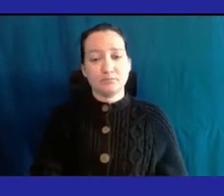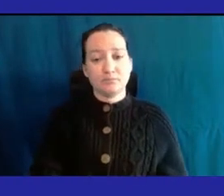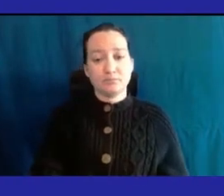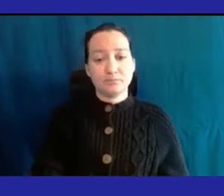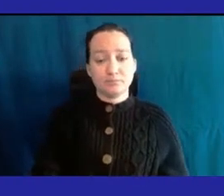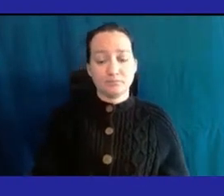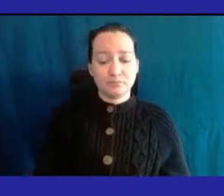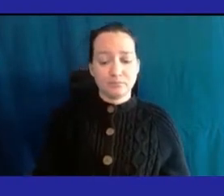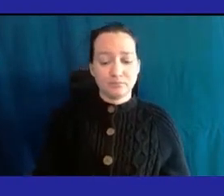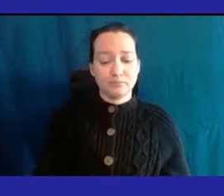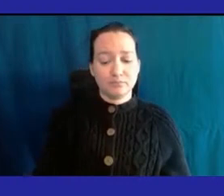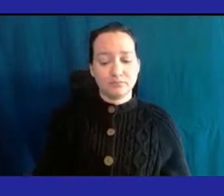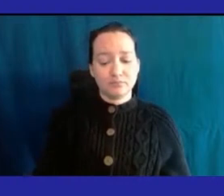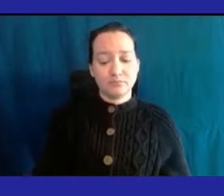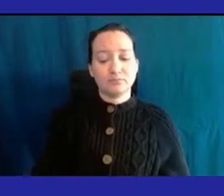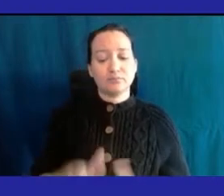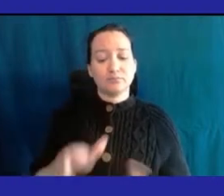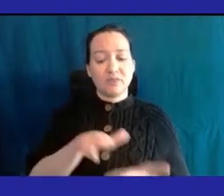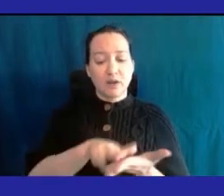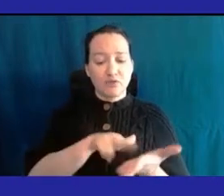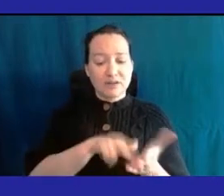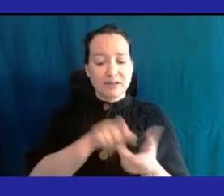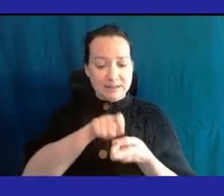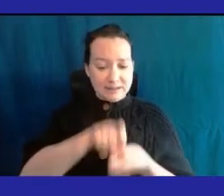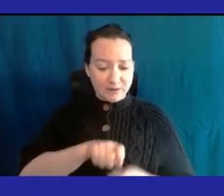Details on the contract. Contract amount,